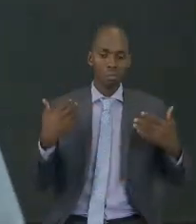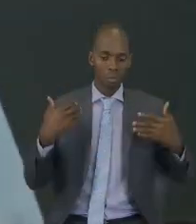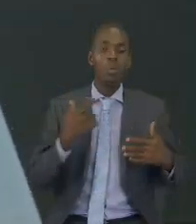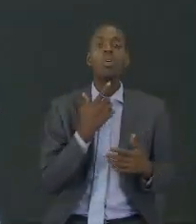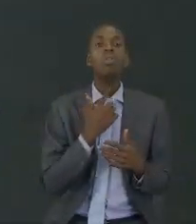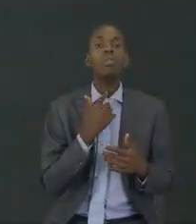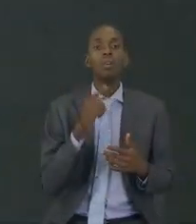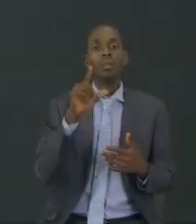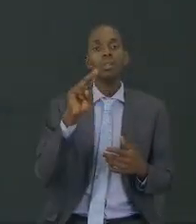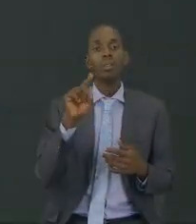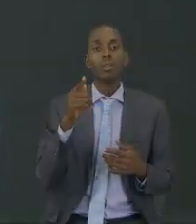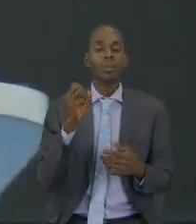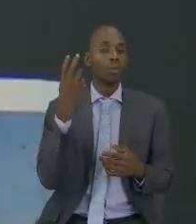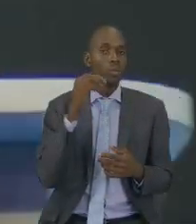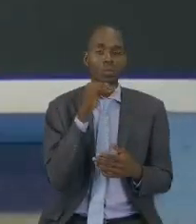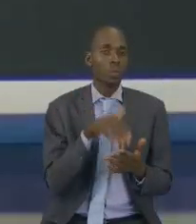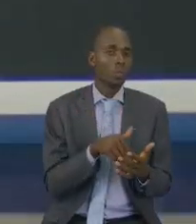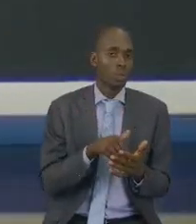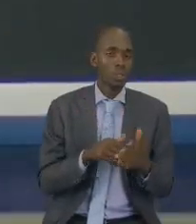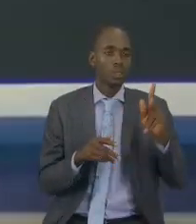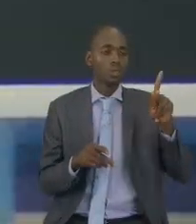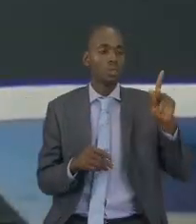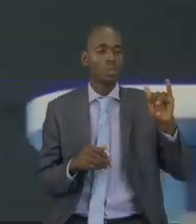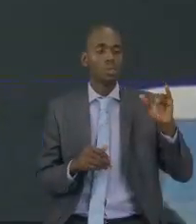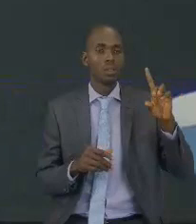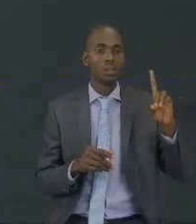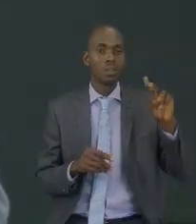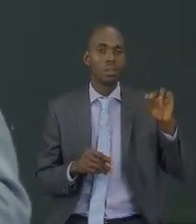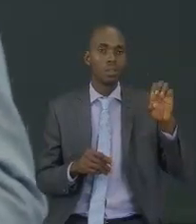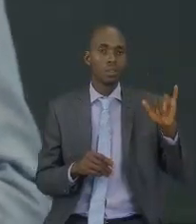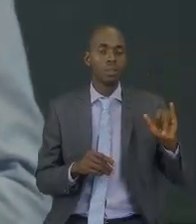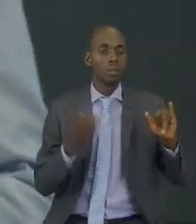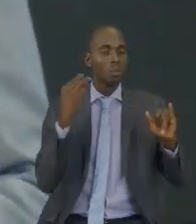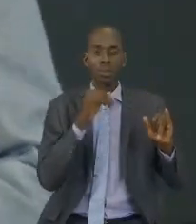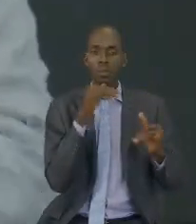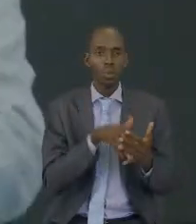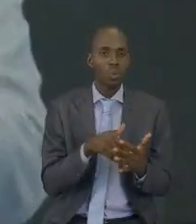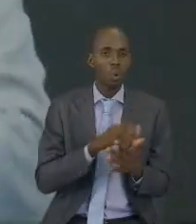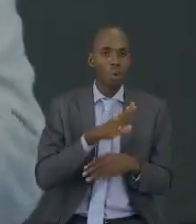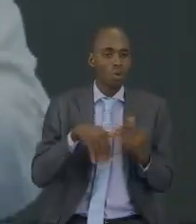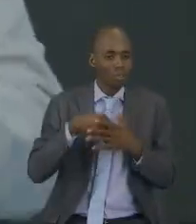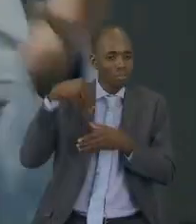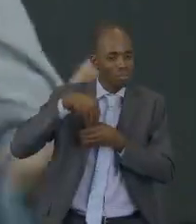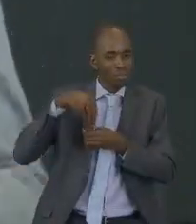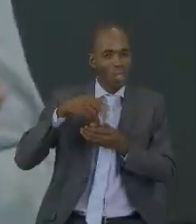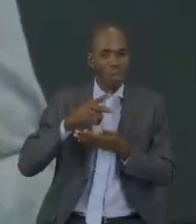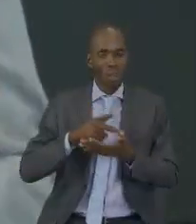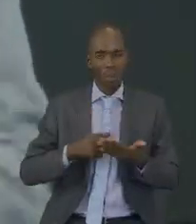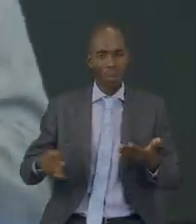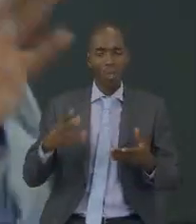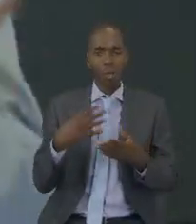kidneys were not weak. And all the internal parts, the respiratory